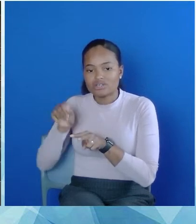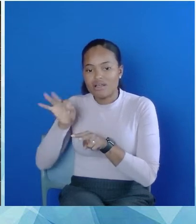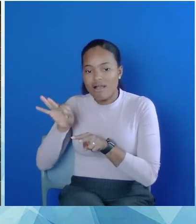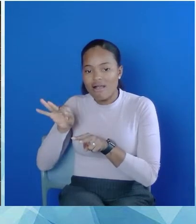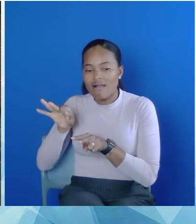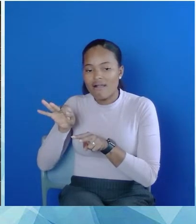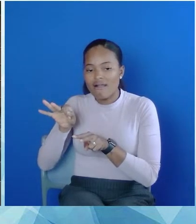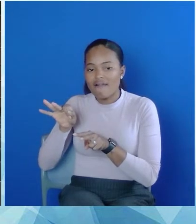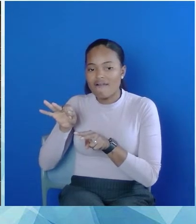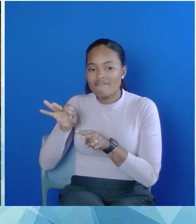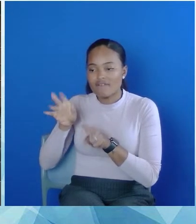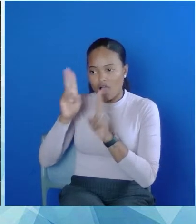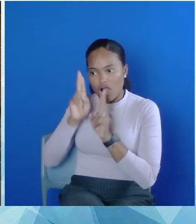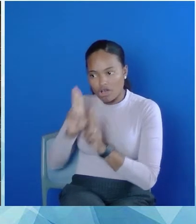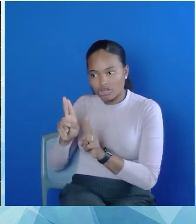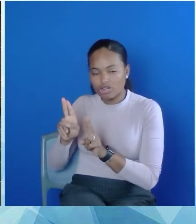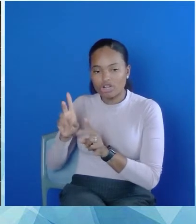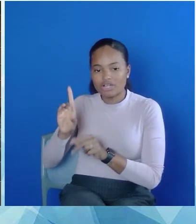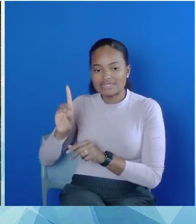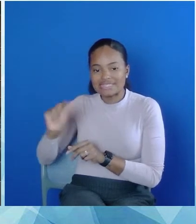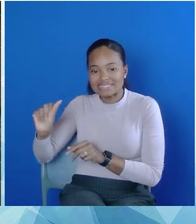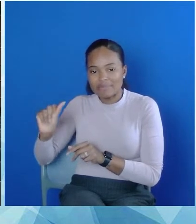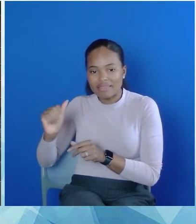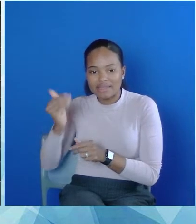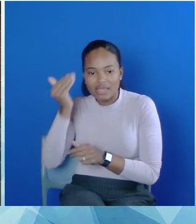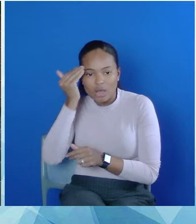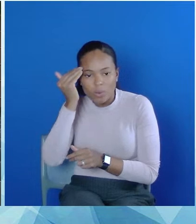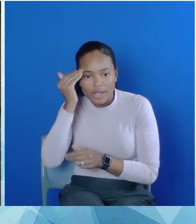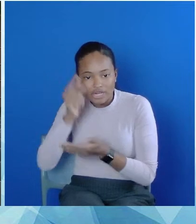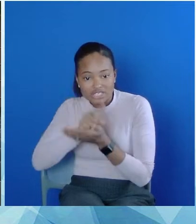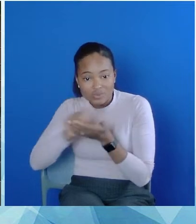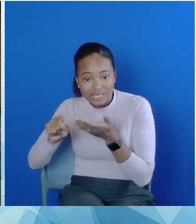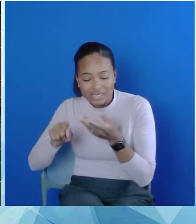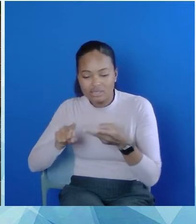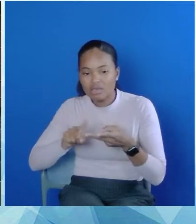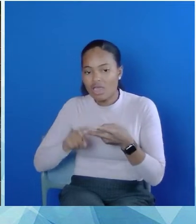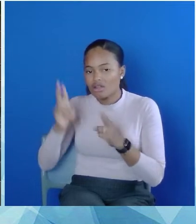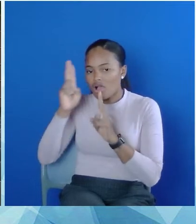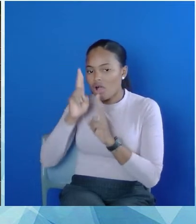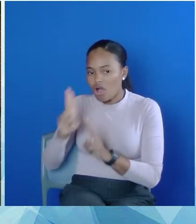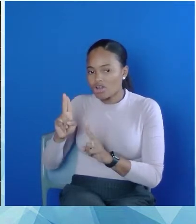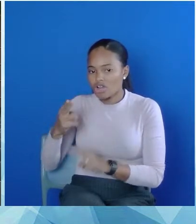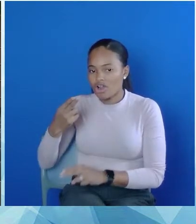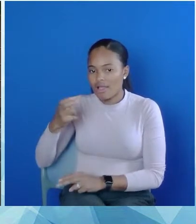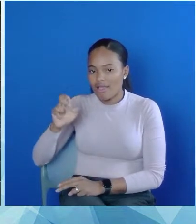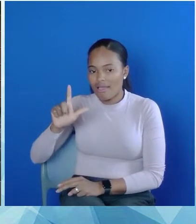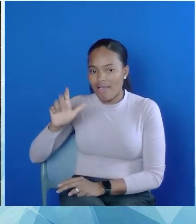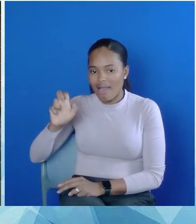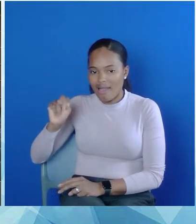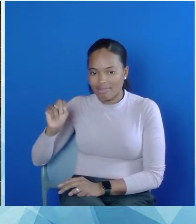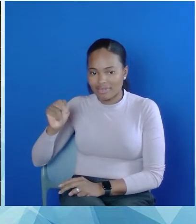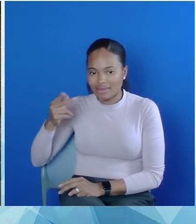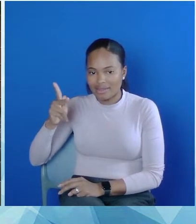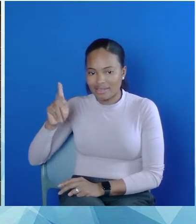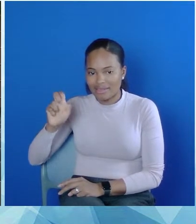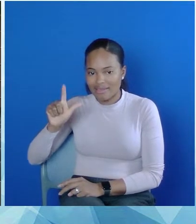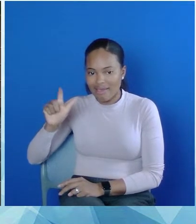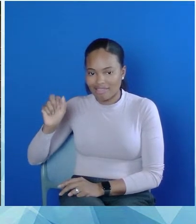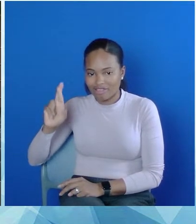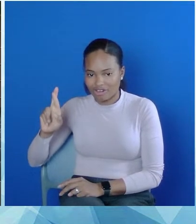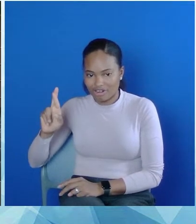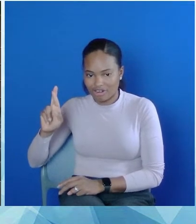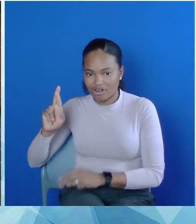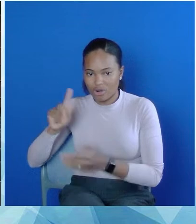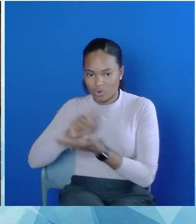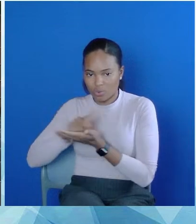Week and an observation of Helen Keller Celebration Day. So I went and I looked to